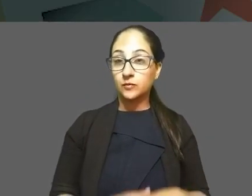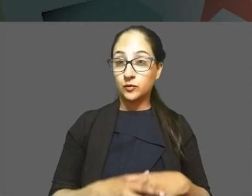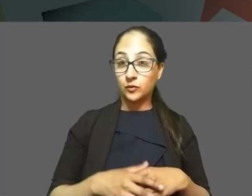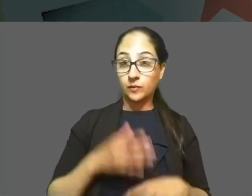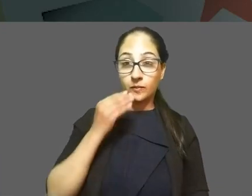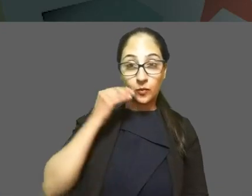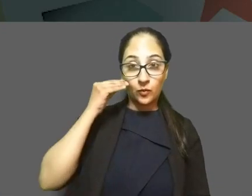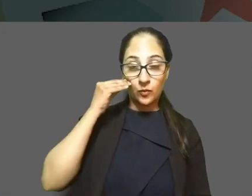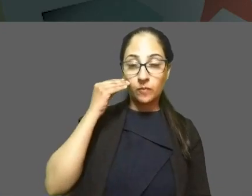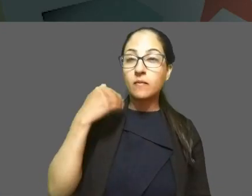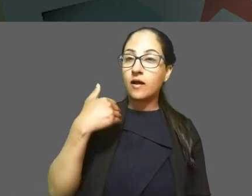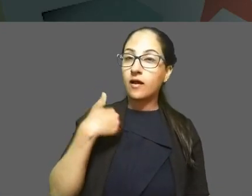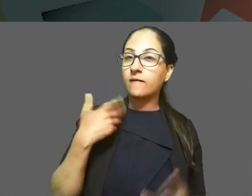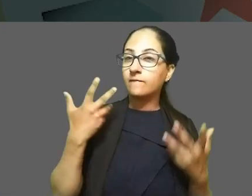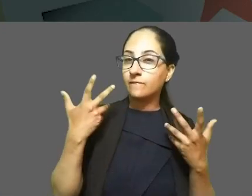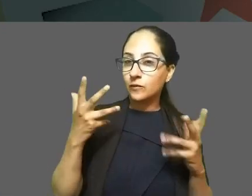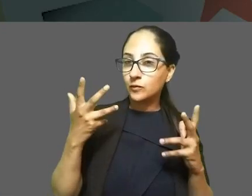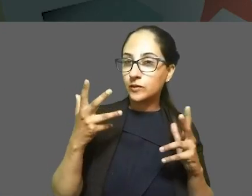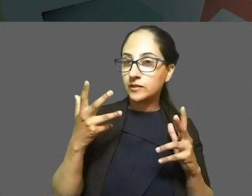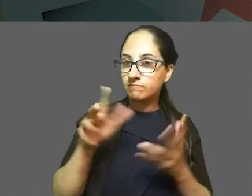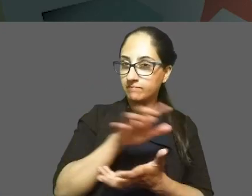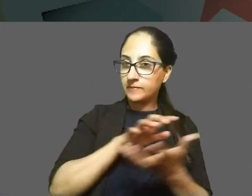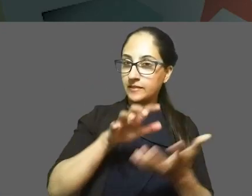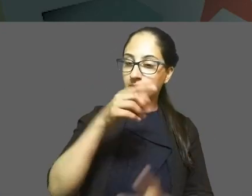all? No, it doesn't.